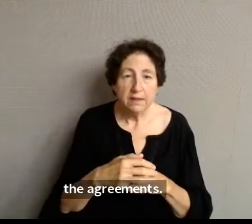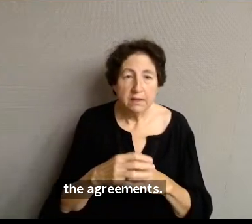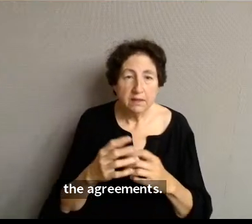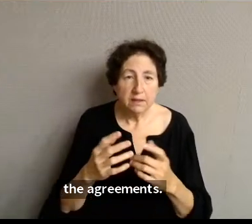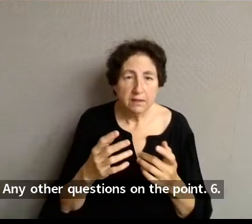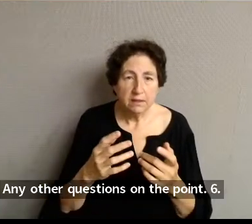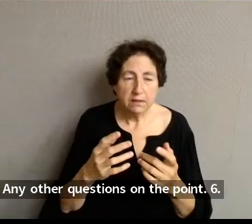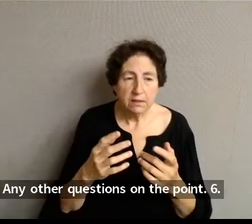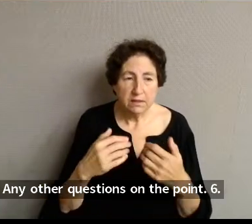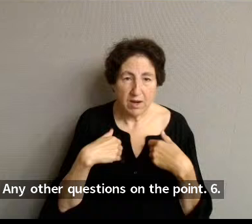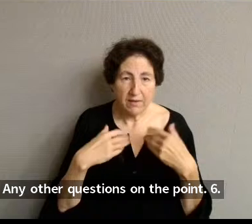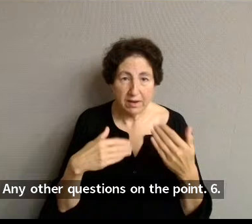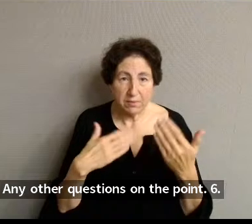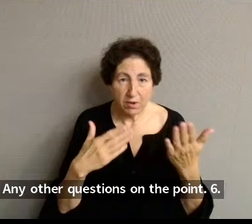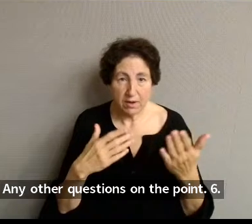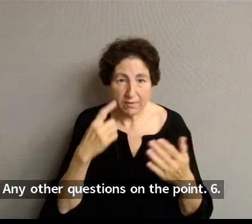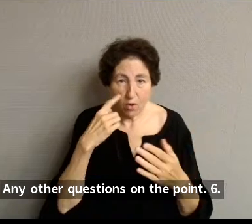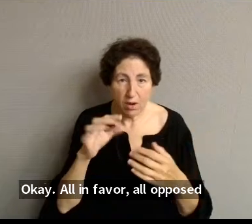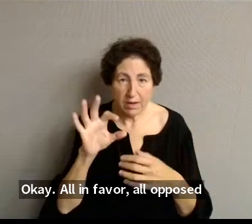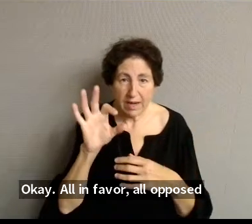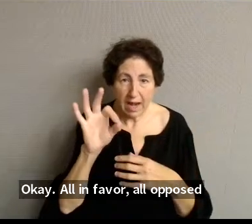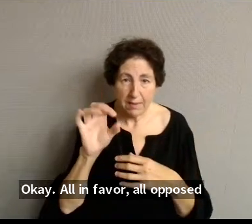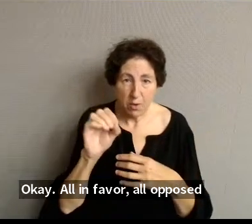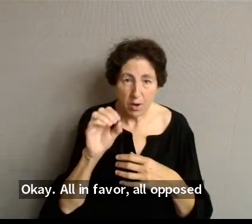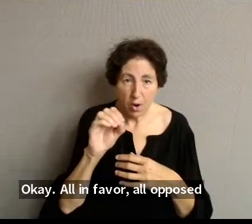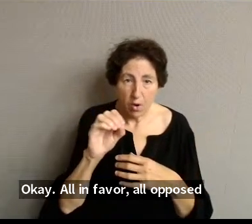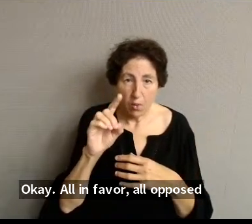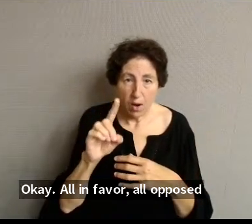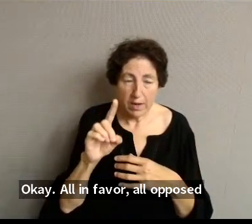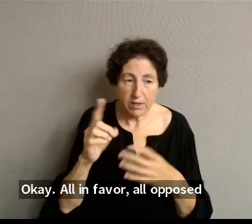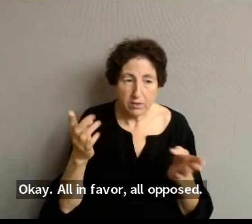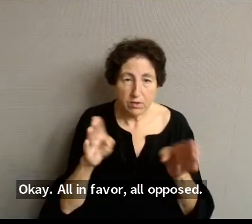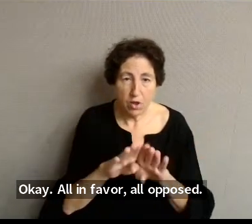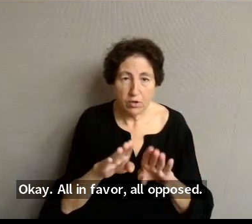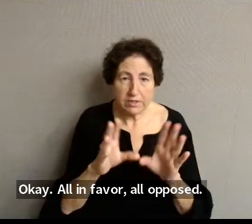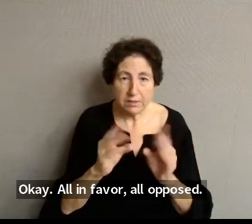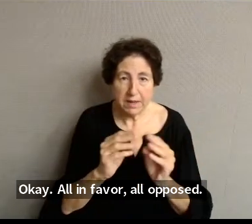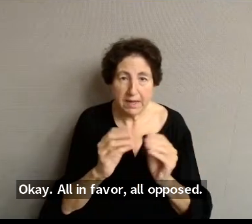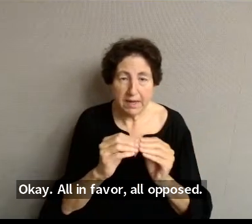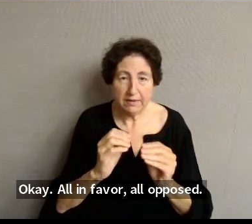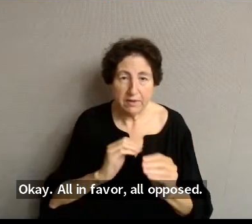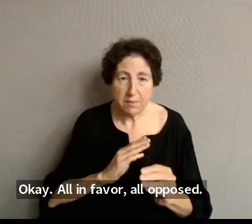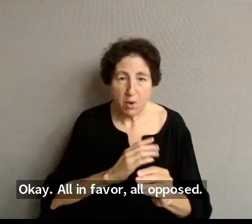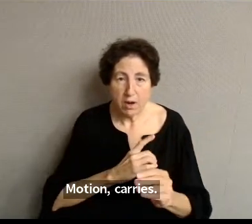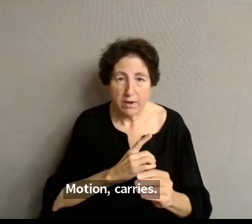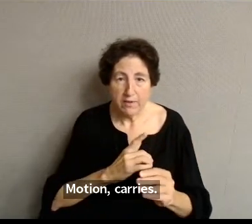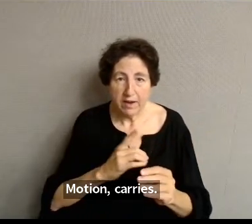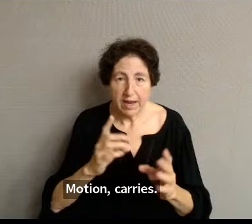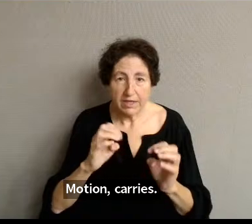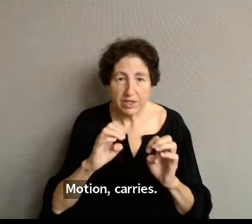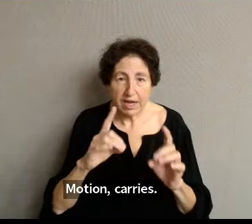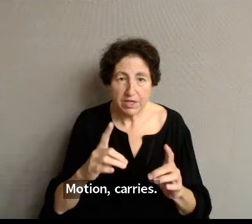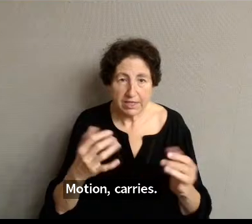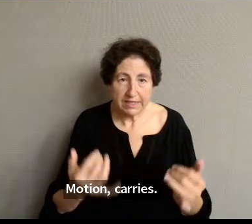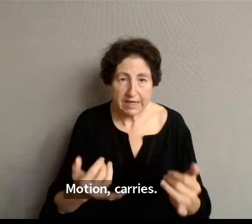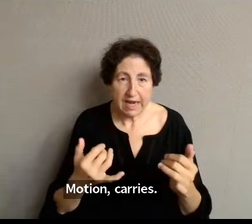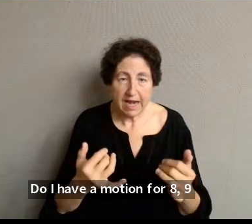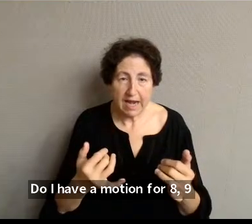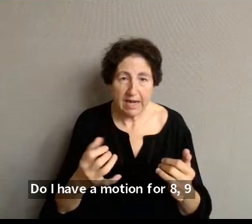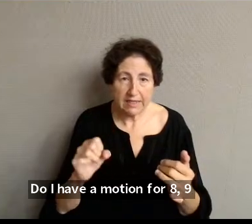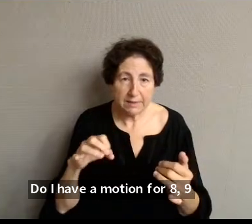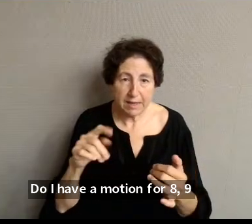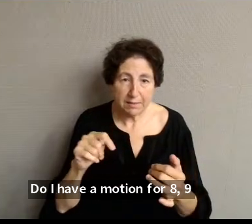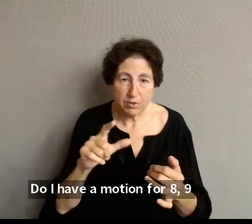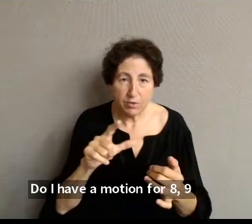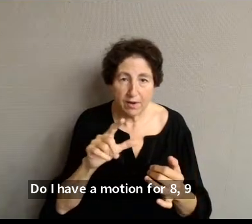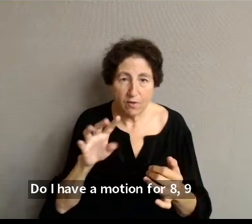Do I have a motion for 9.01 closed meeting of the Board of Education on Tuesday, September 24th, today, following this